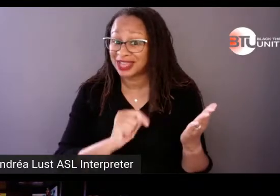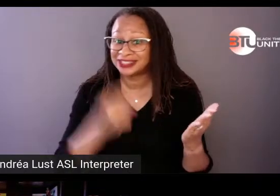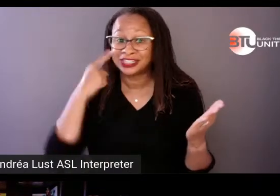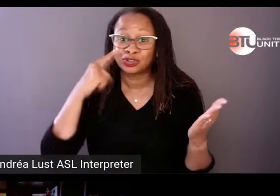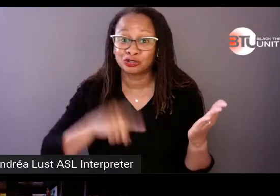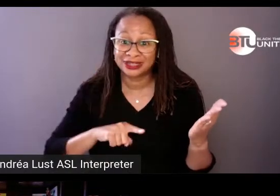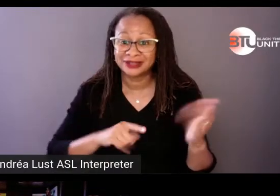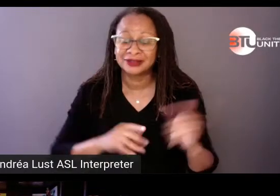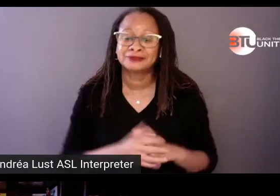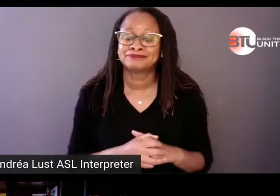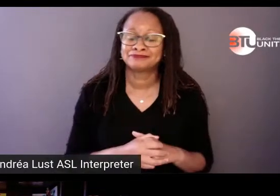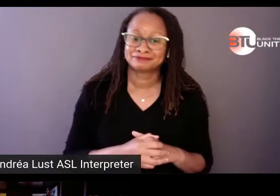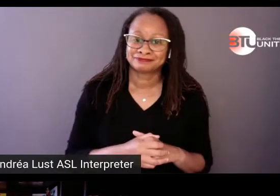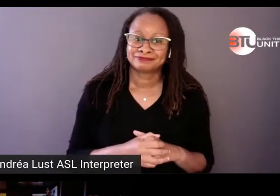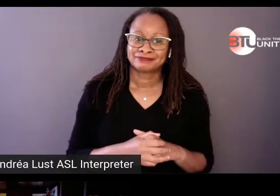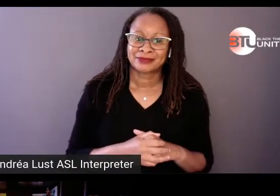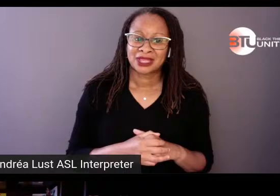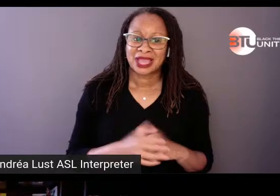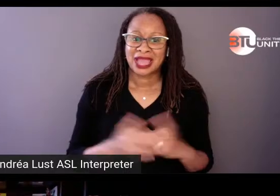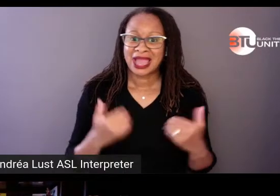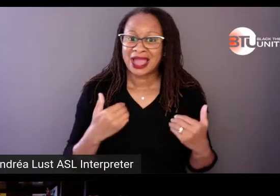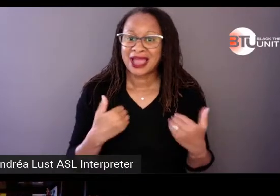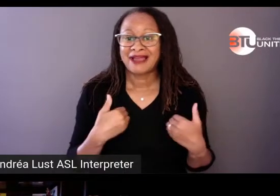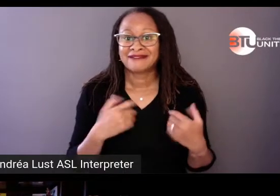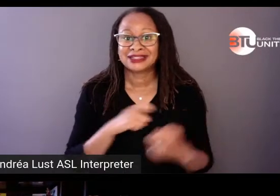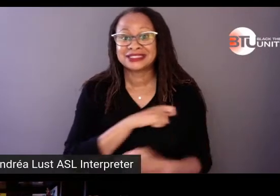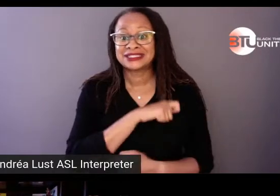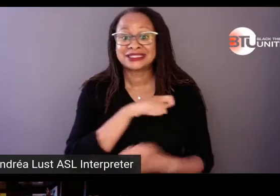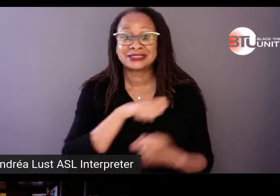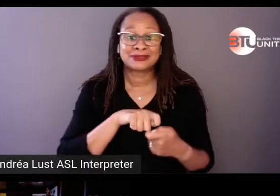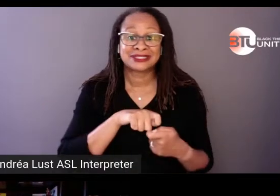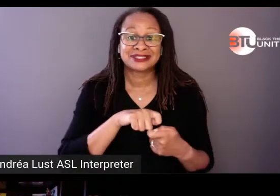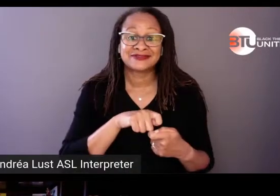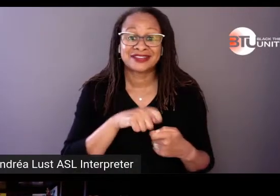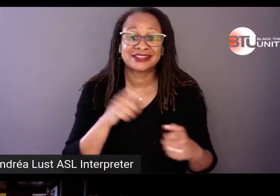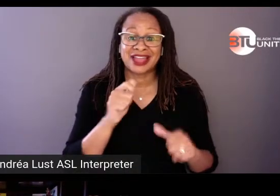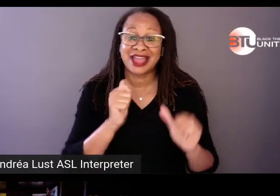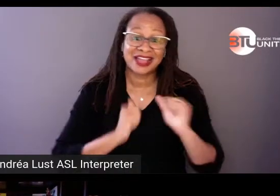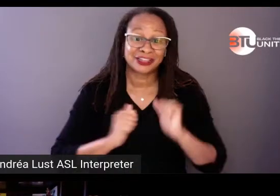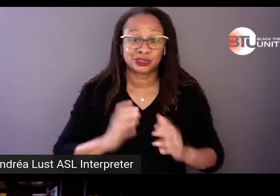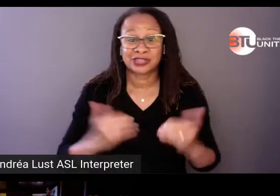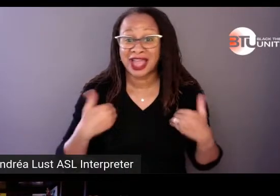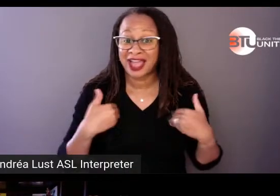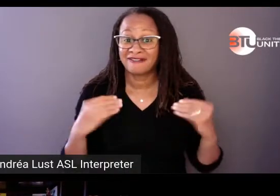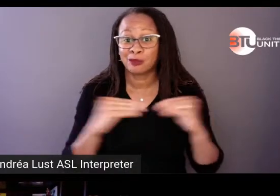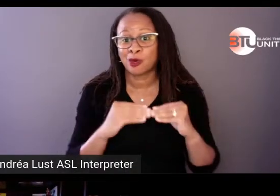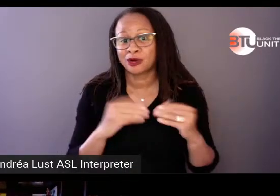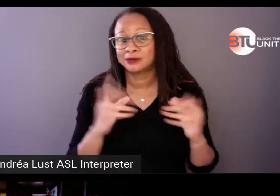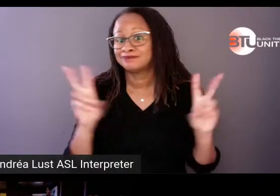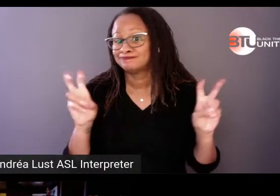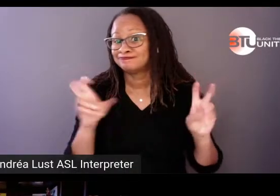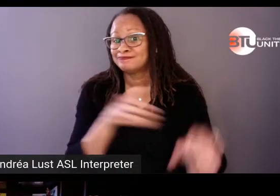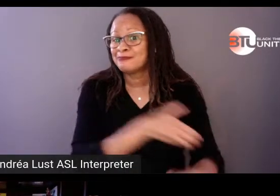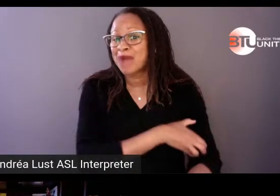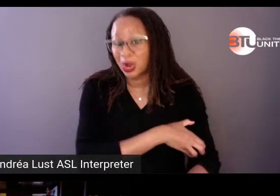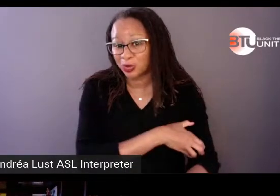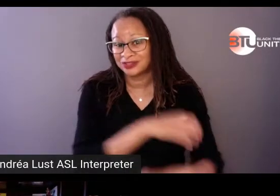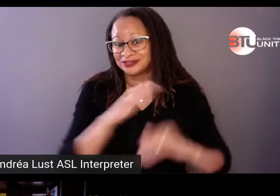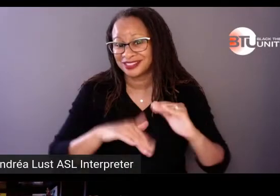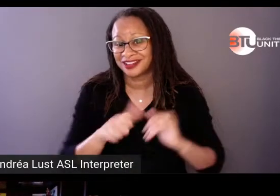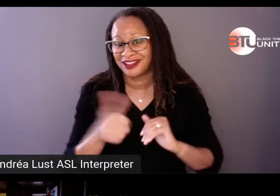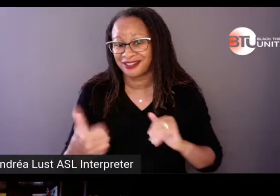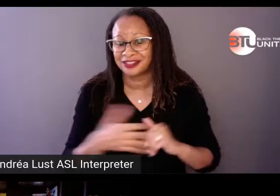Having the, you know, certain actors have more leverage than others. And if where you'd be